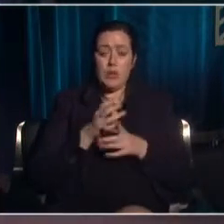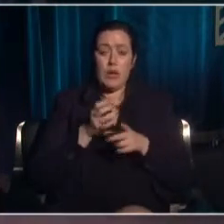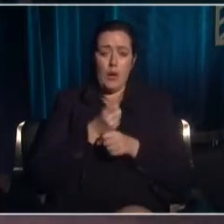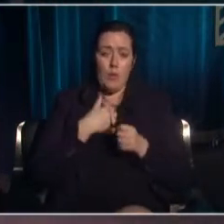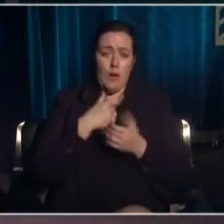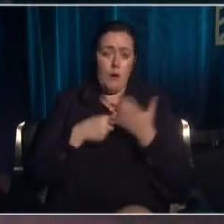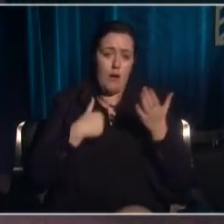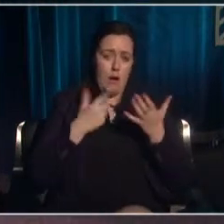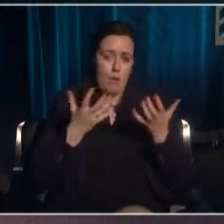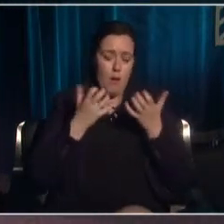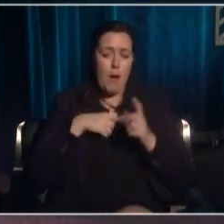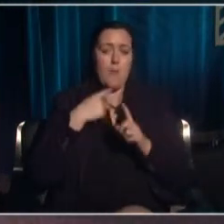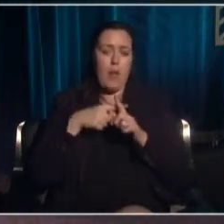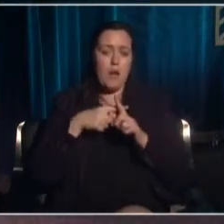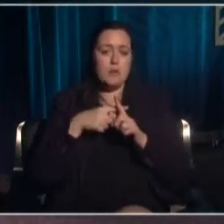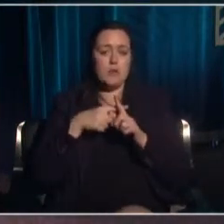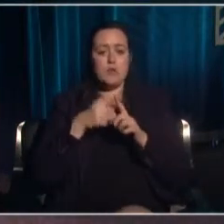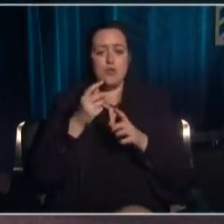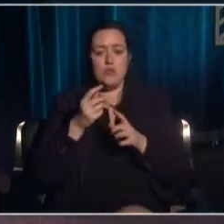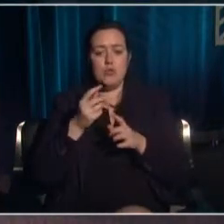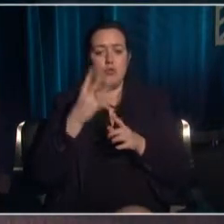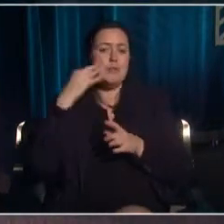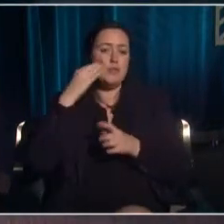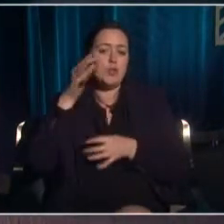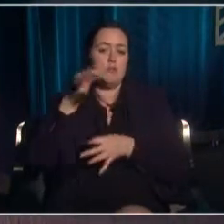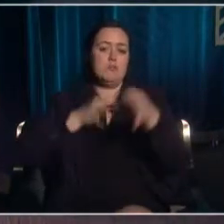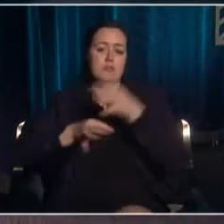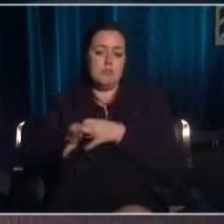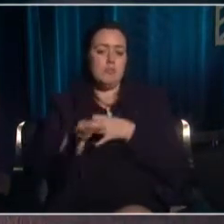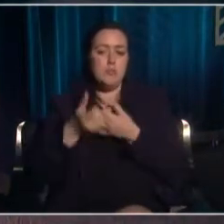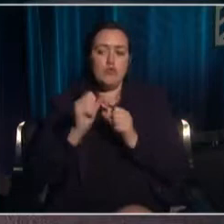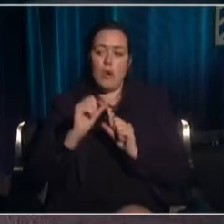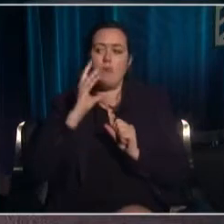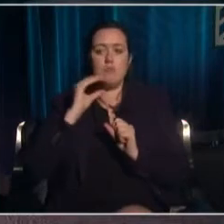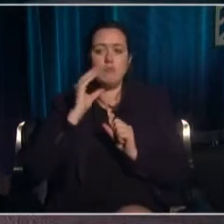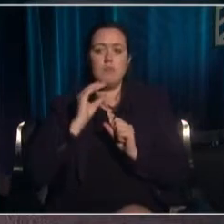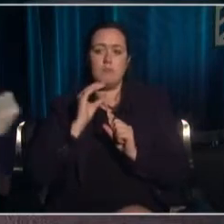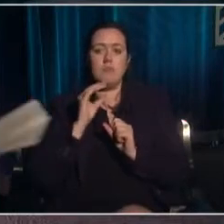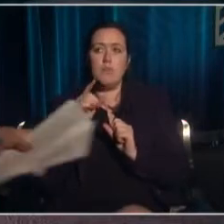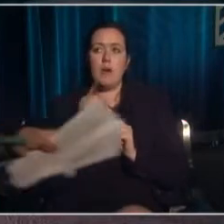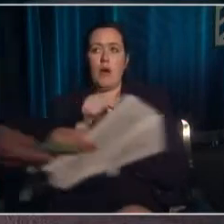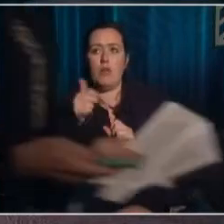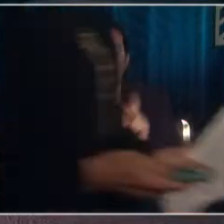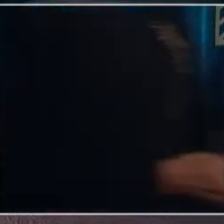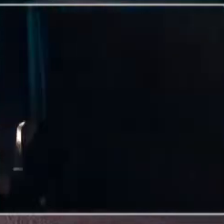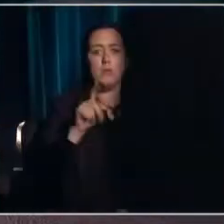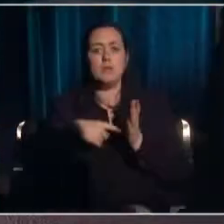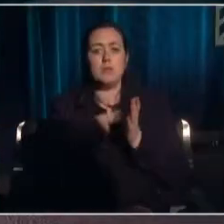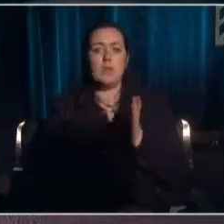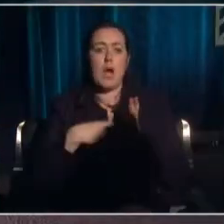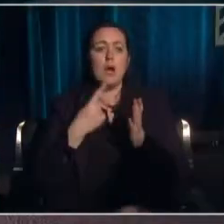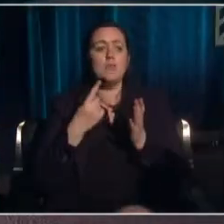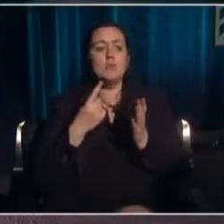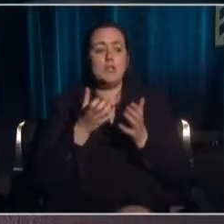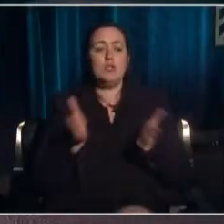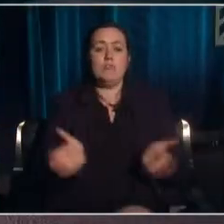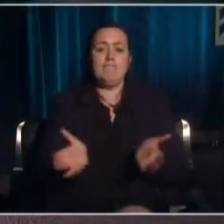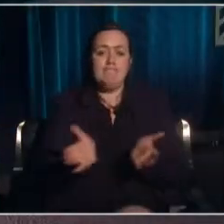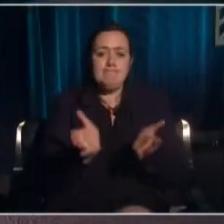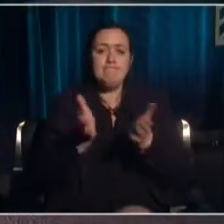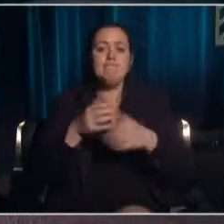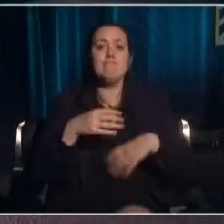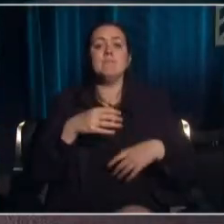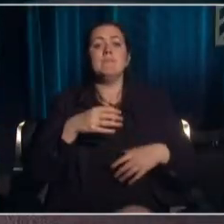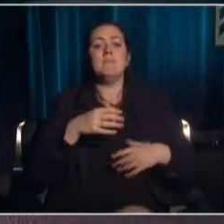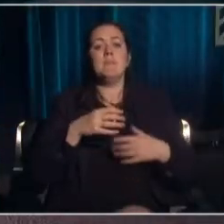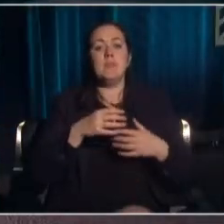influence and ask, what would make them want to give it to me? Sometimes it's a carrot, sometimes it's a stick, sometimes it's a lot of fun,